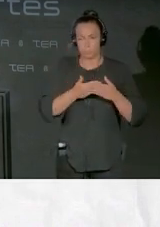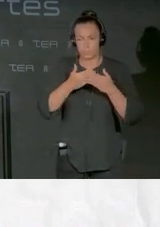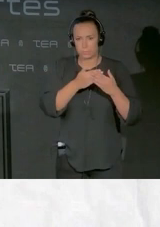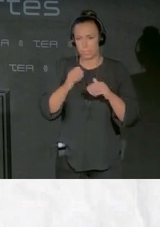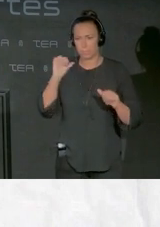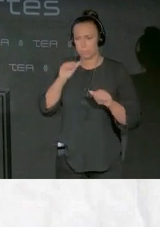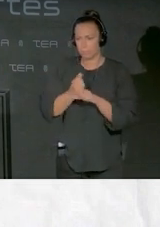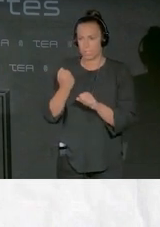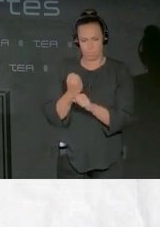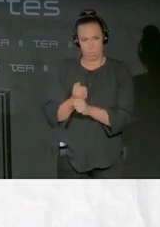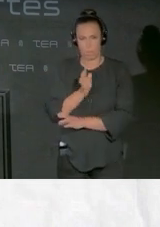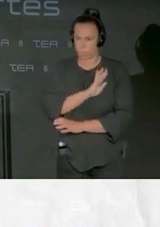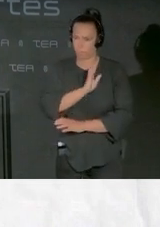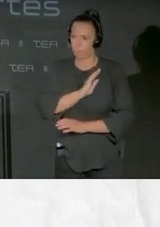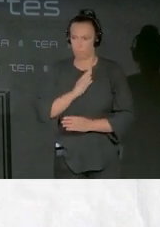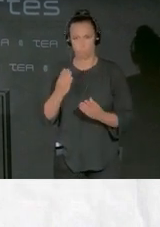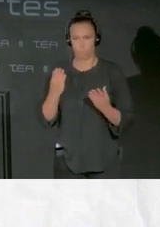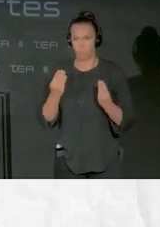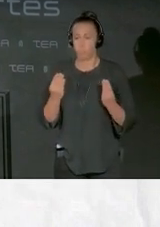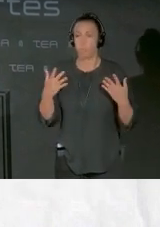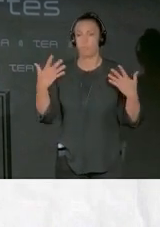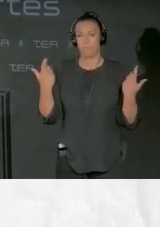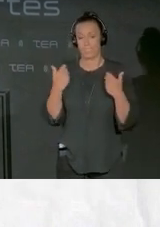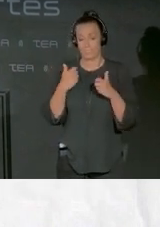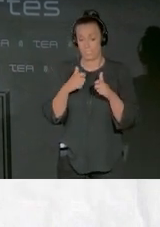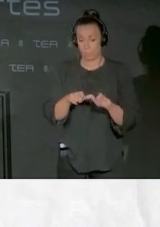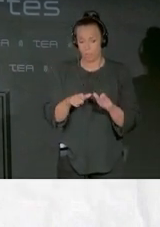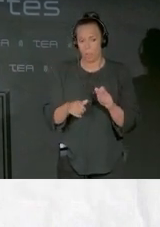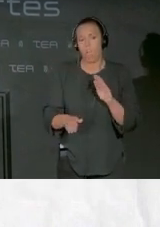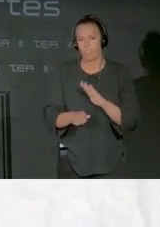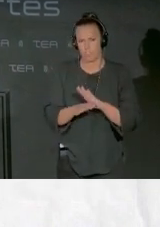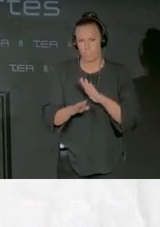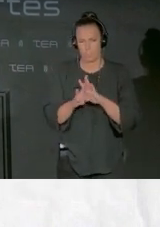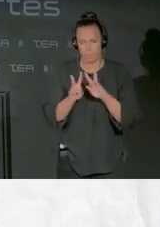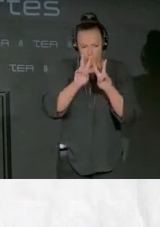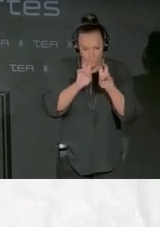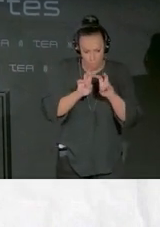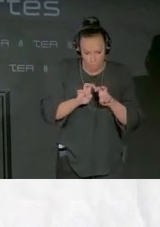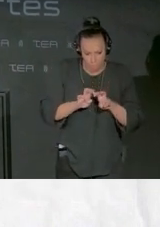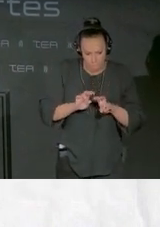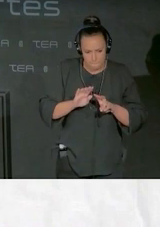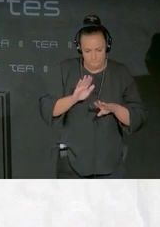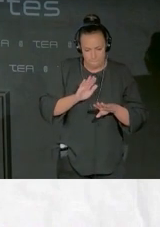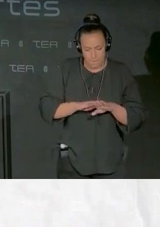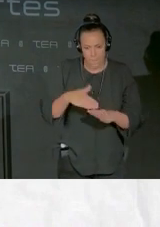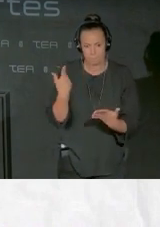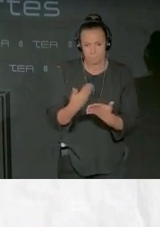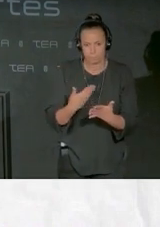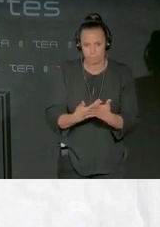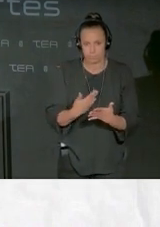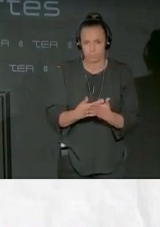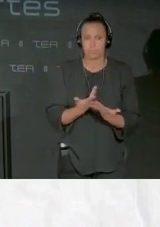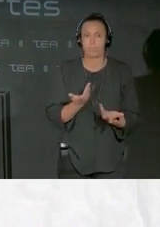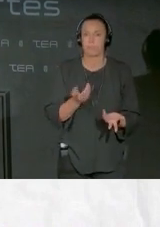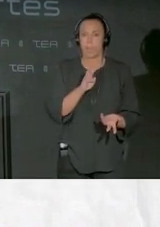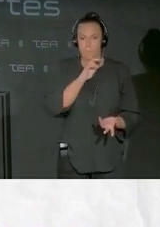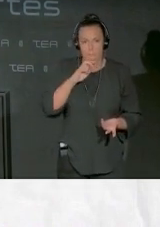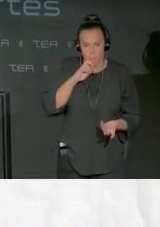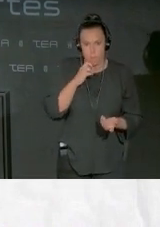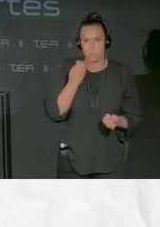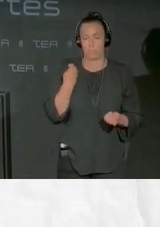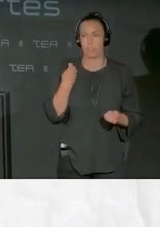is under-researched, so recognising the importance of the sector, the size of the sector, there isn't a huge amount of evidence